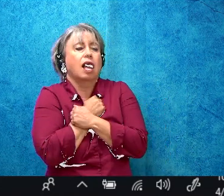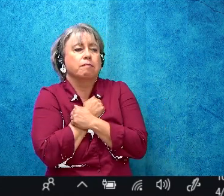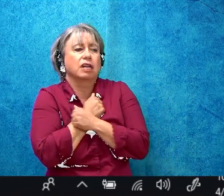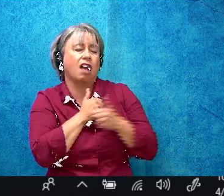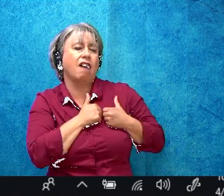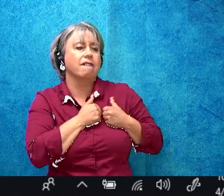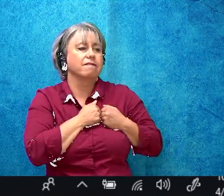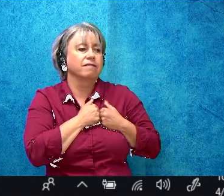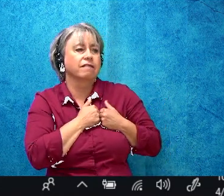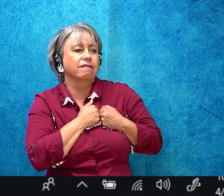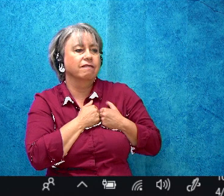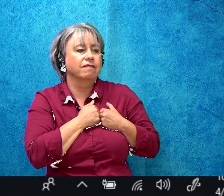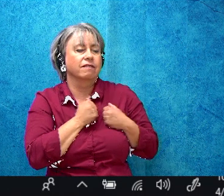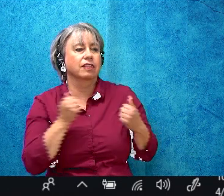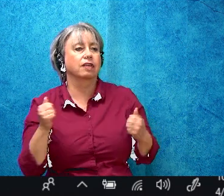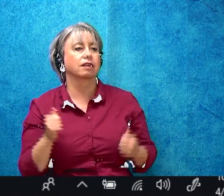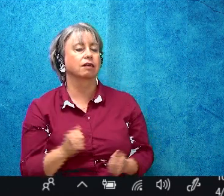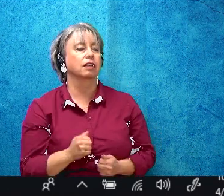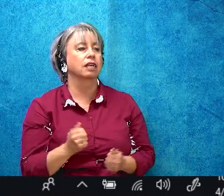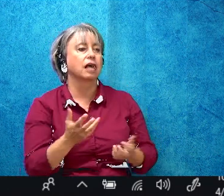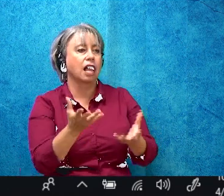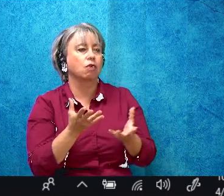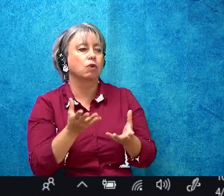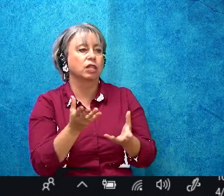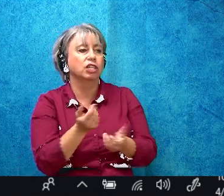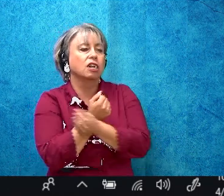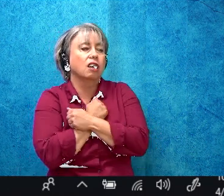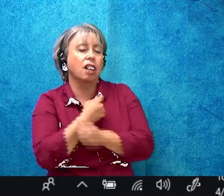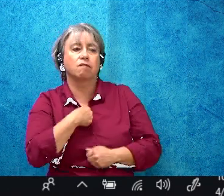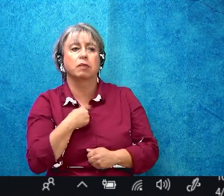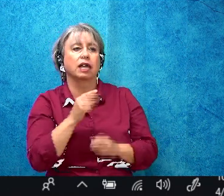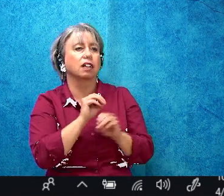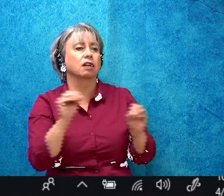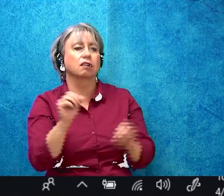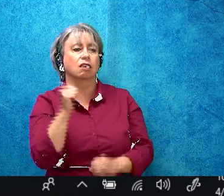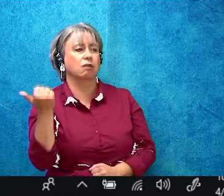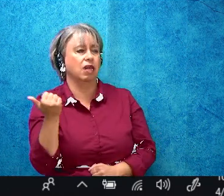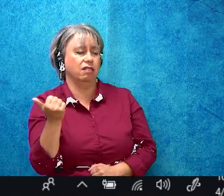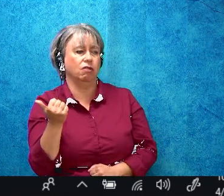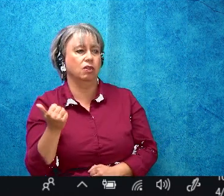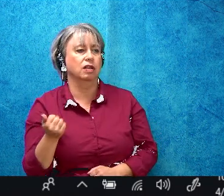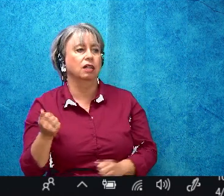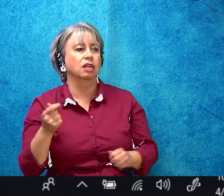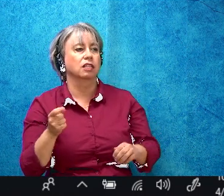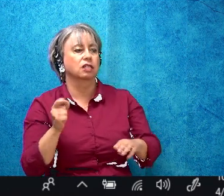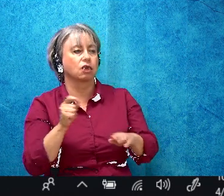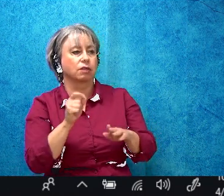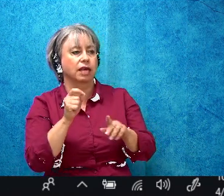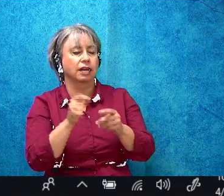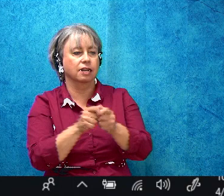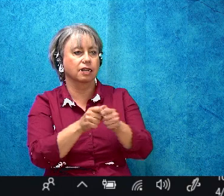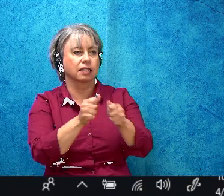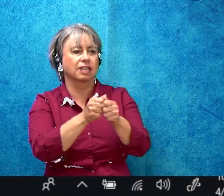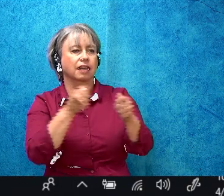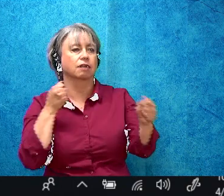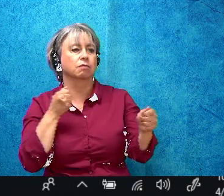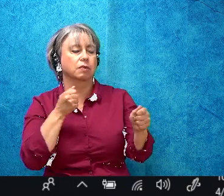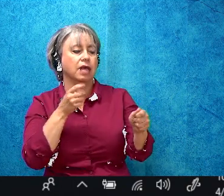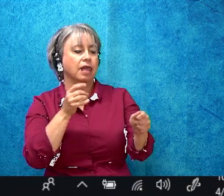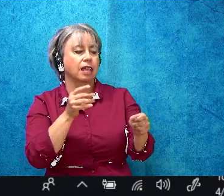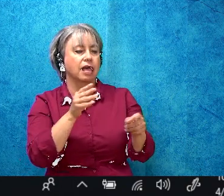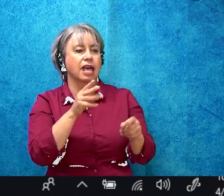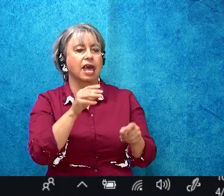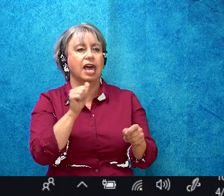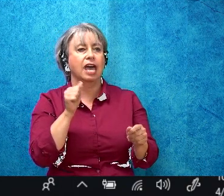that she doesn't fall in love with anybody else, okay? So what he actually did was prick his own finger with his arrow because that's how Cupid would